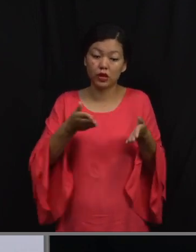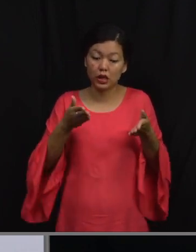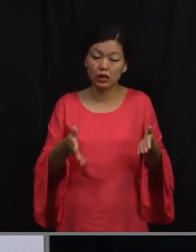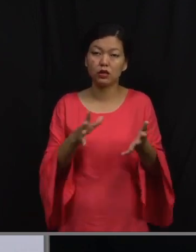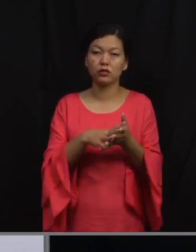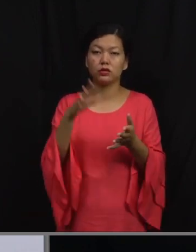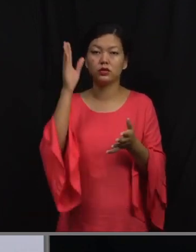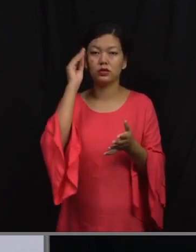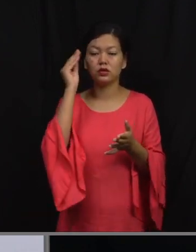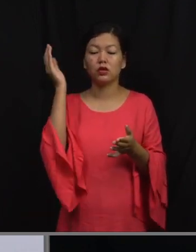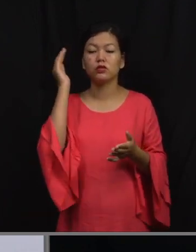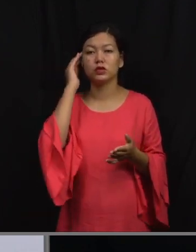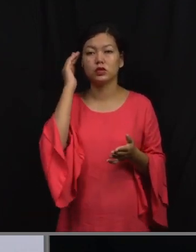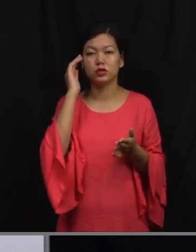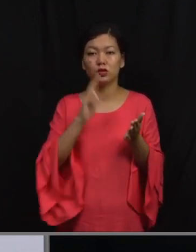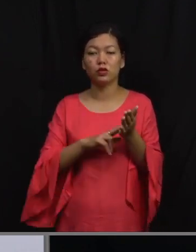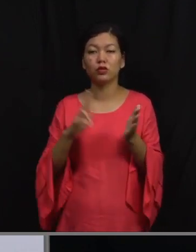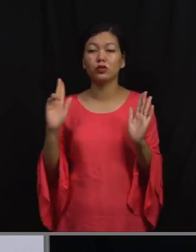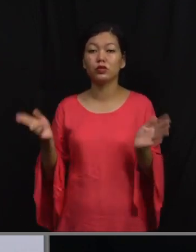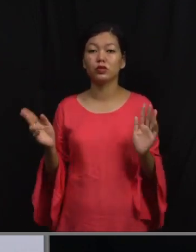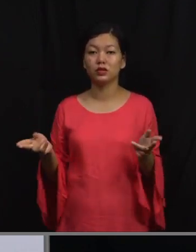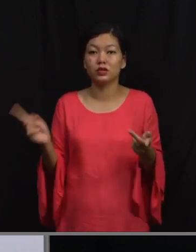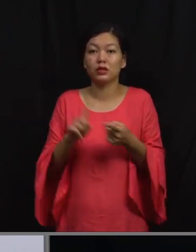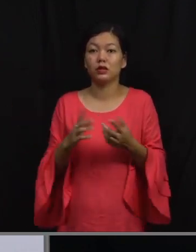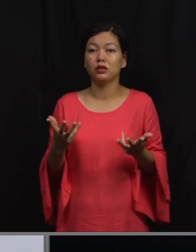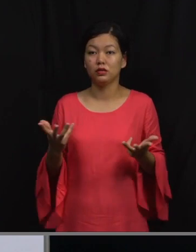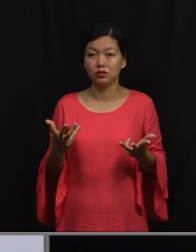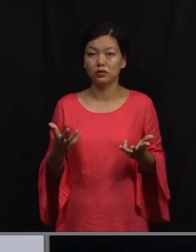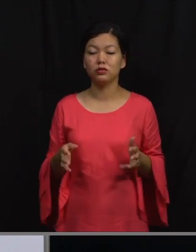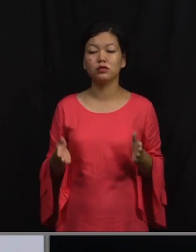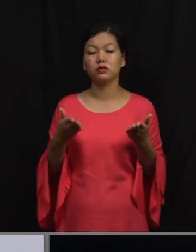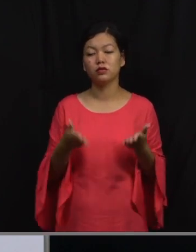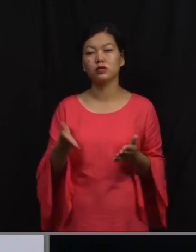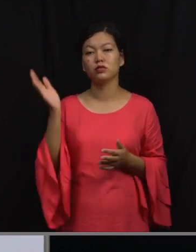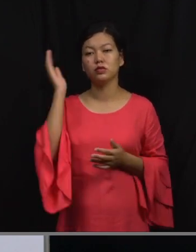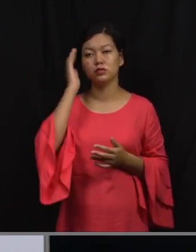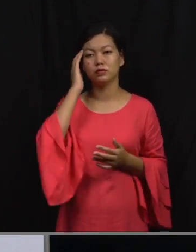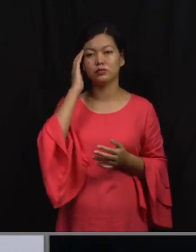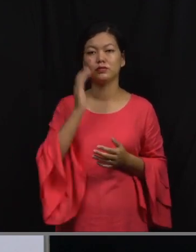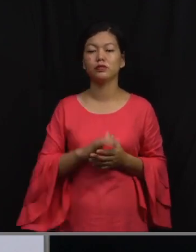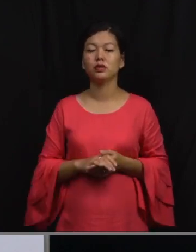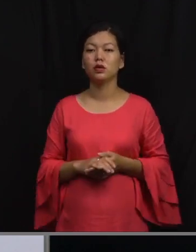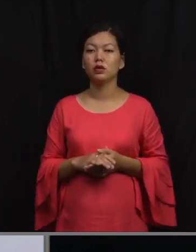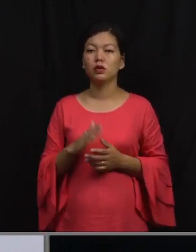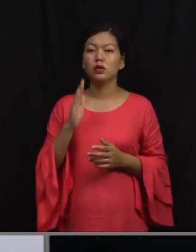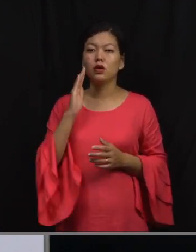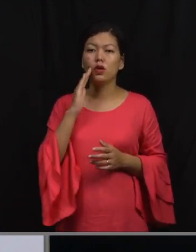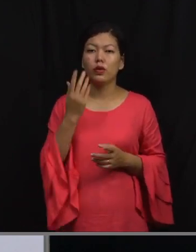logic behind the natural phenomena. And once you can know the secrets of nature, then you can obviously control